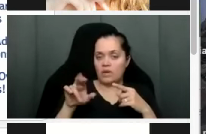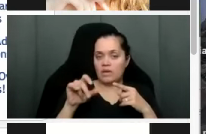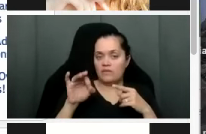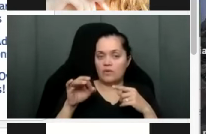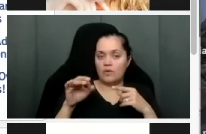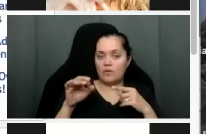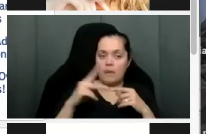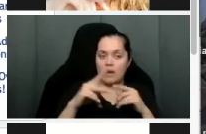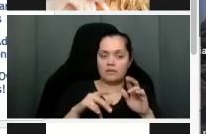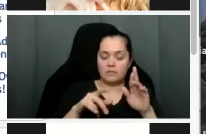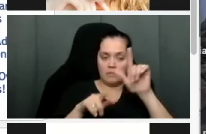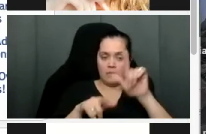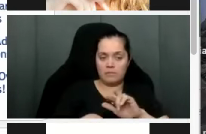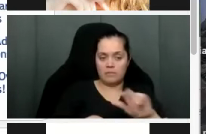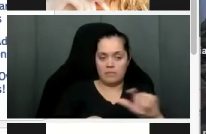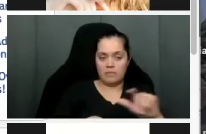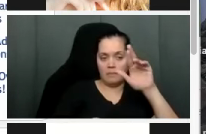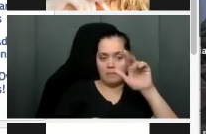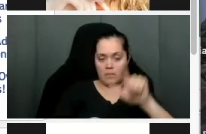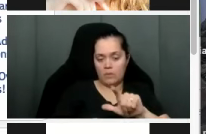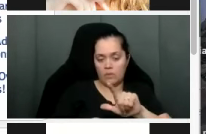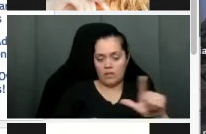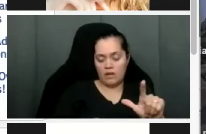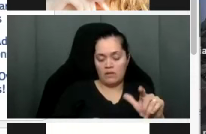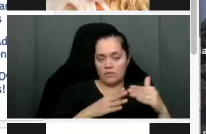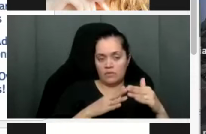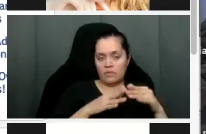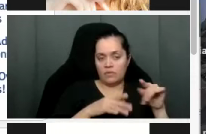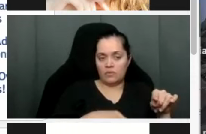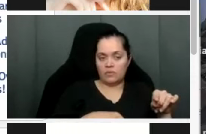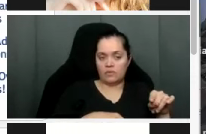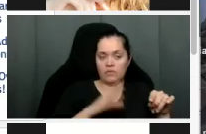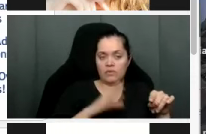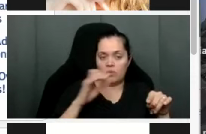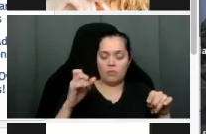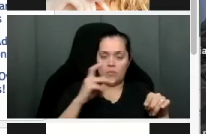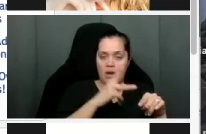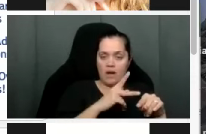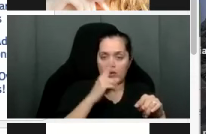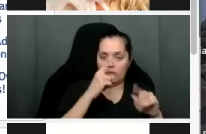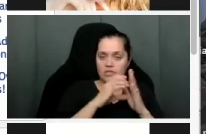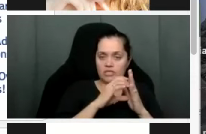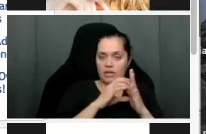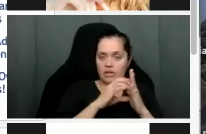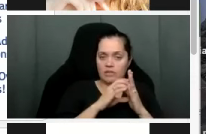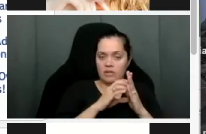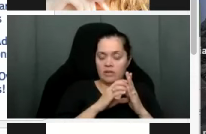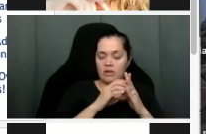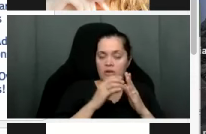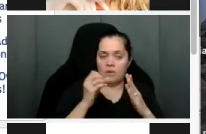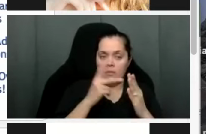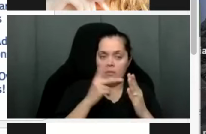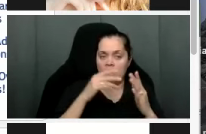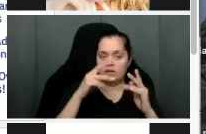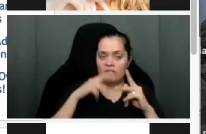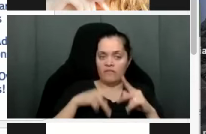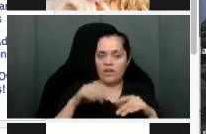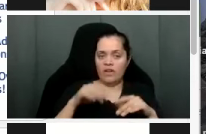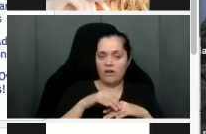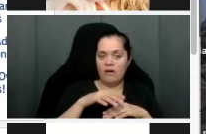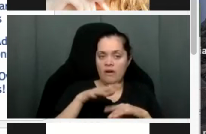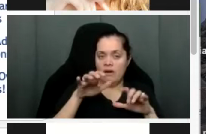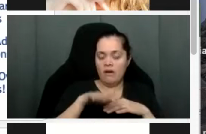here to the bottom left corner, we move back a chapter. So there we're back to Physical Geography and